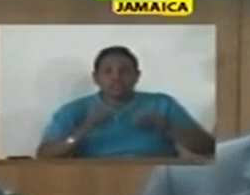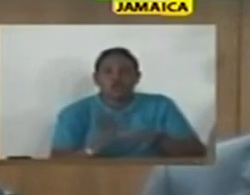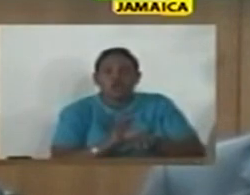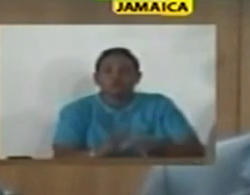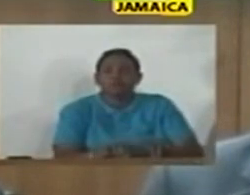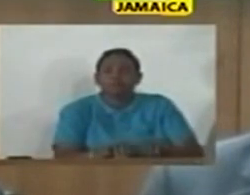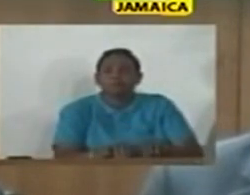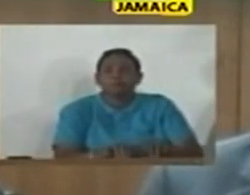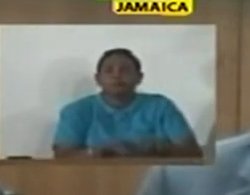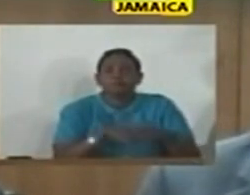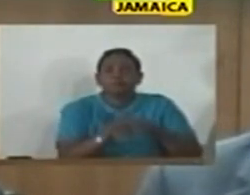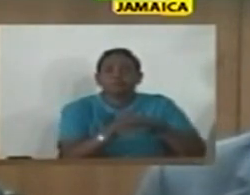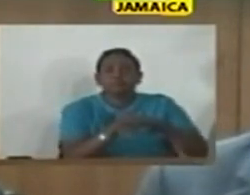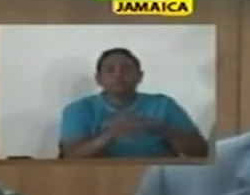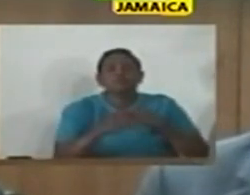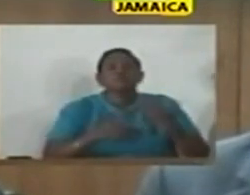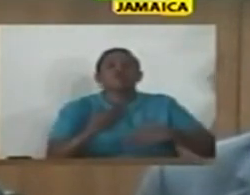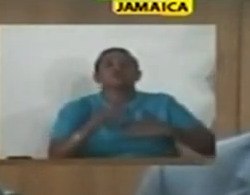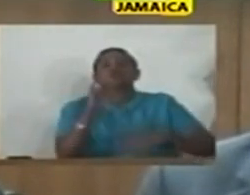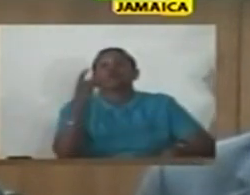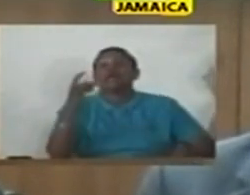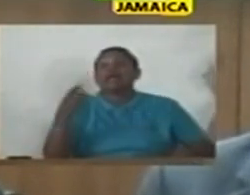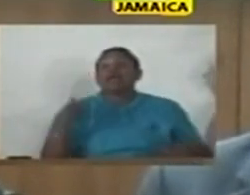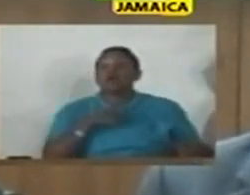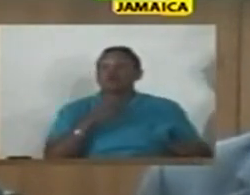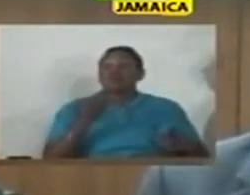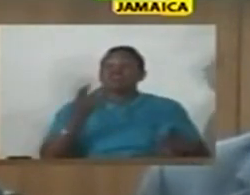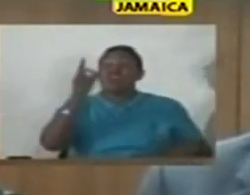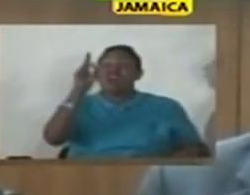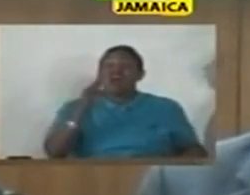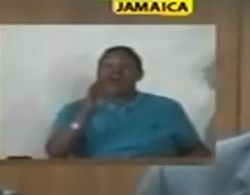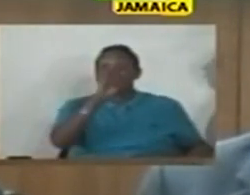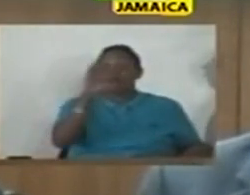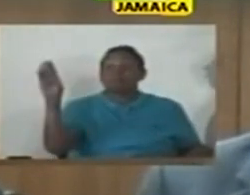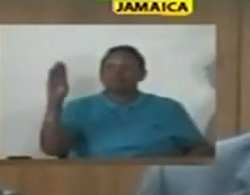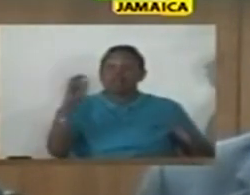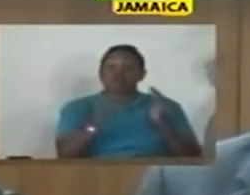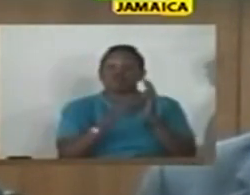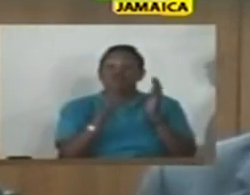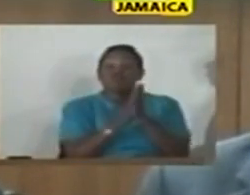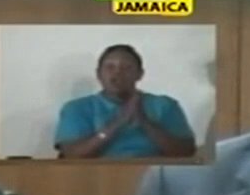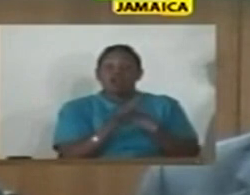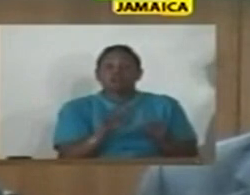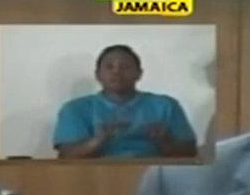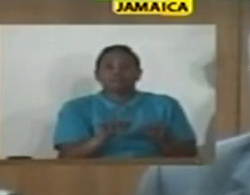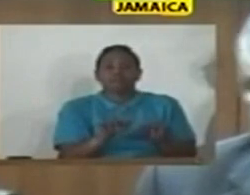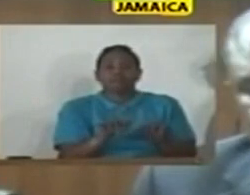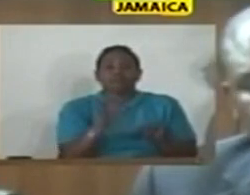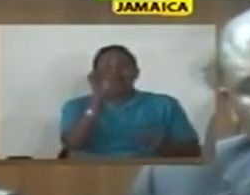in 2018, and to date we have scanned over 500,000 records.